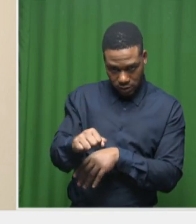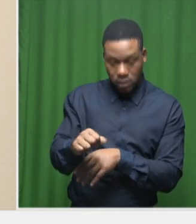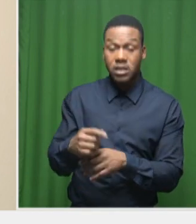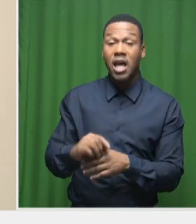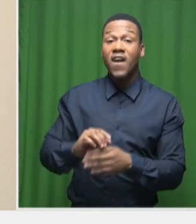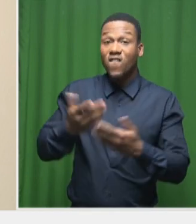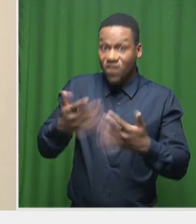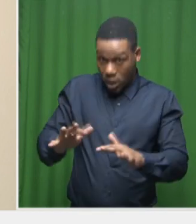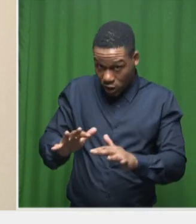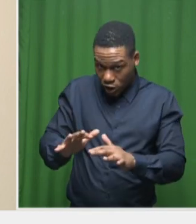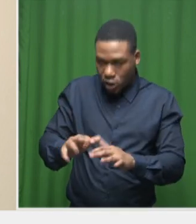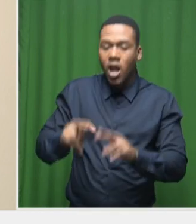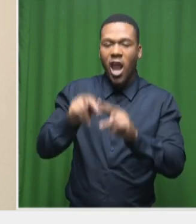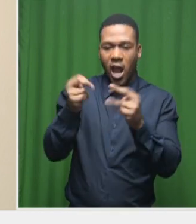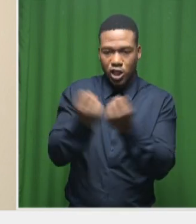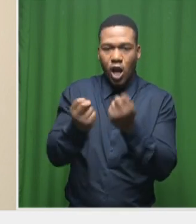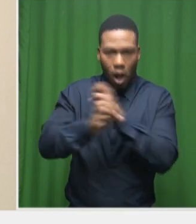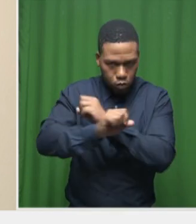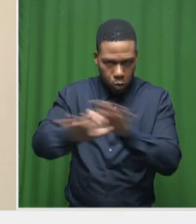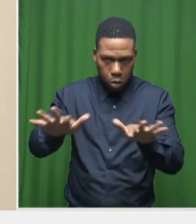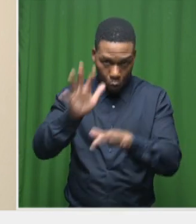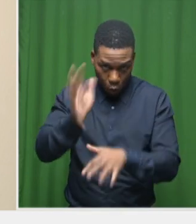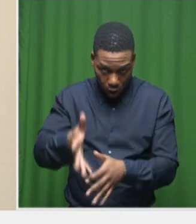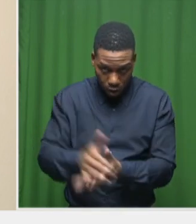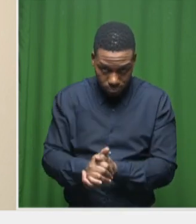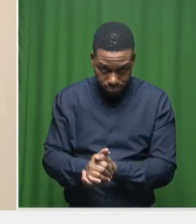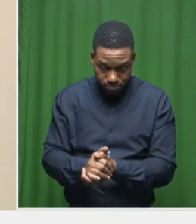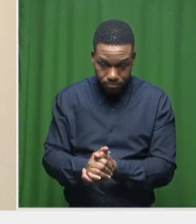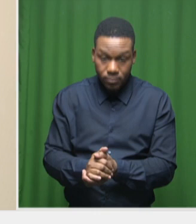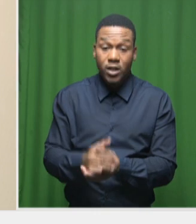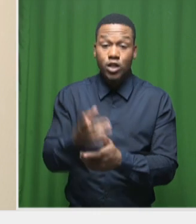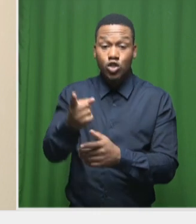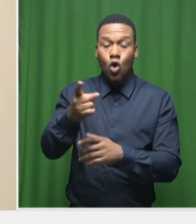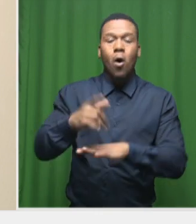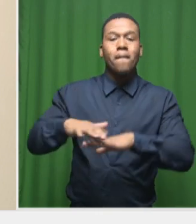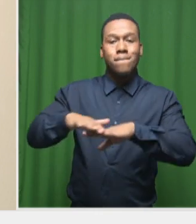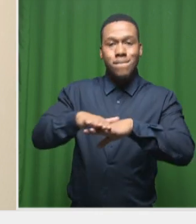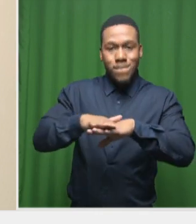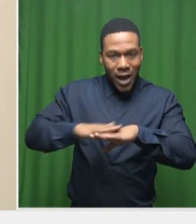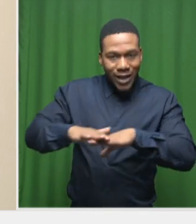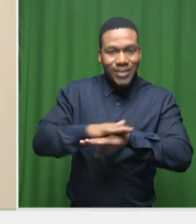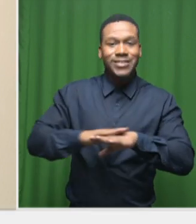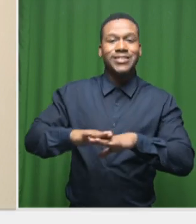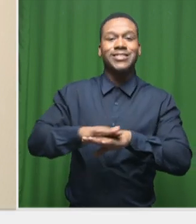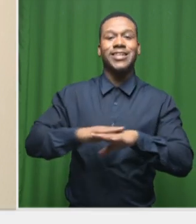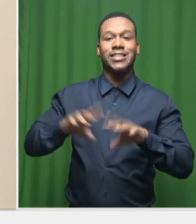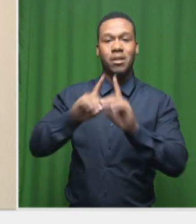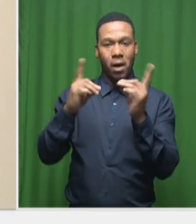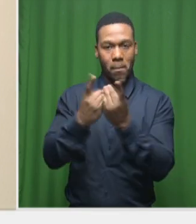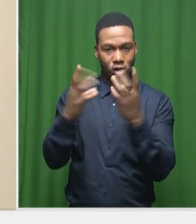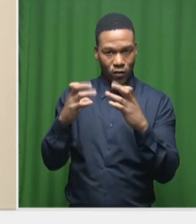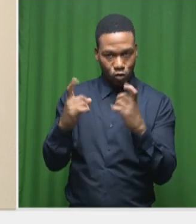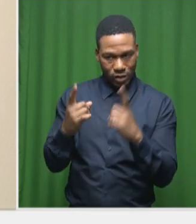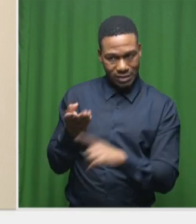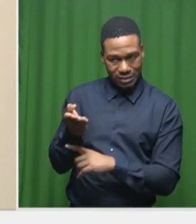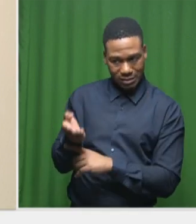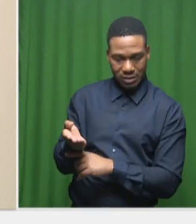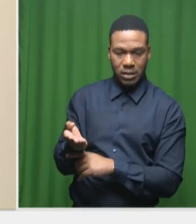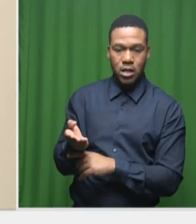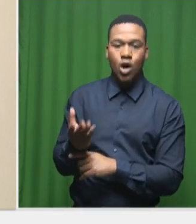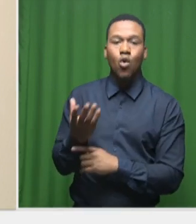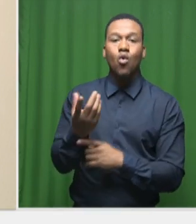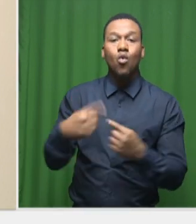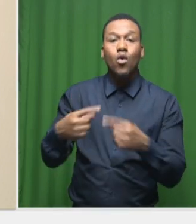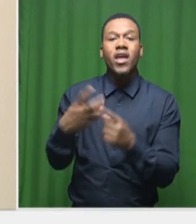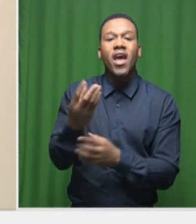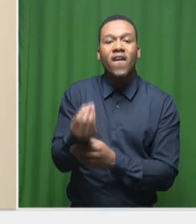nationally. So from a basic Department of Education perspective, I think these tools that we have from a